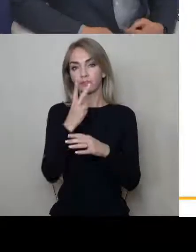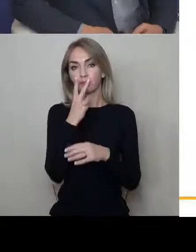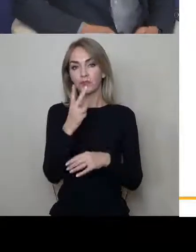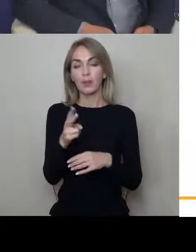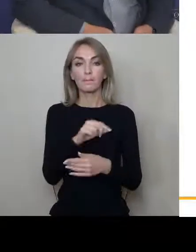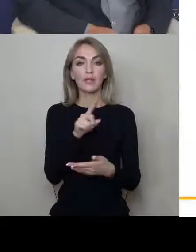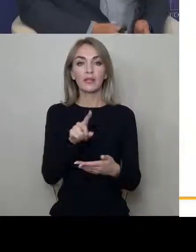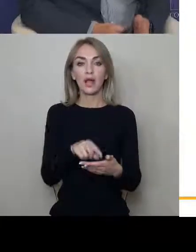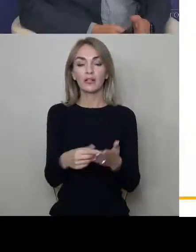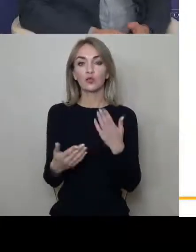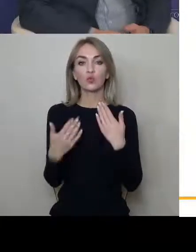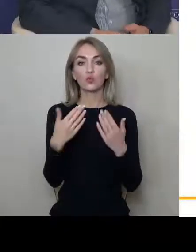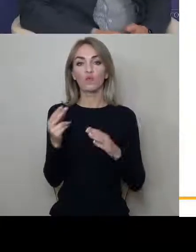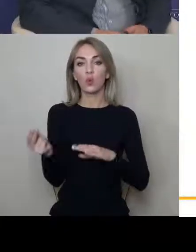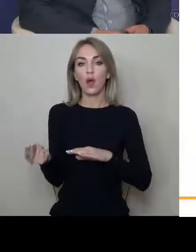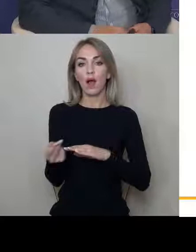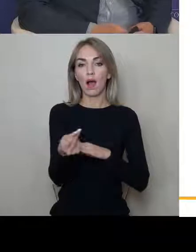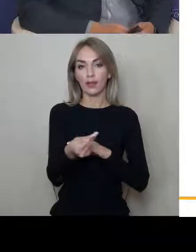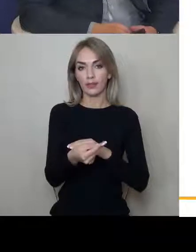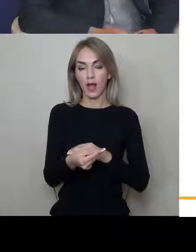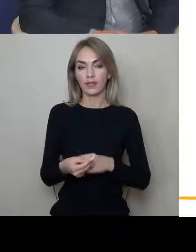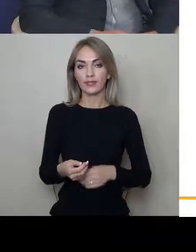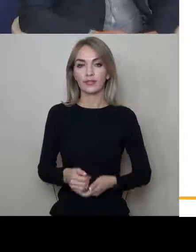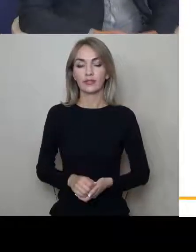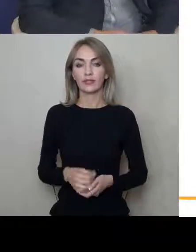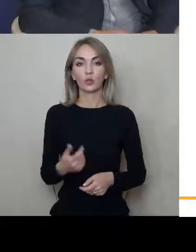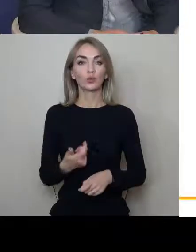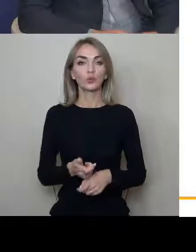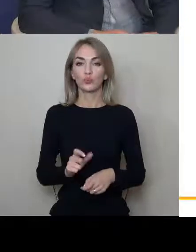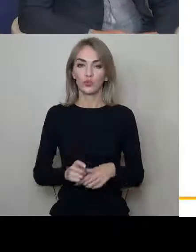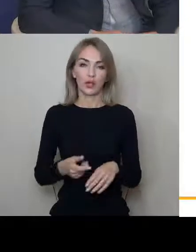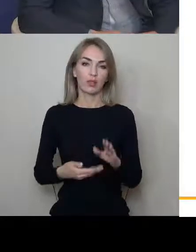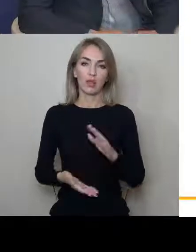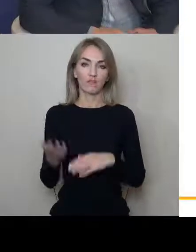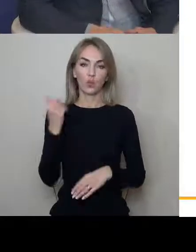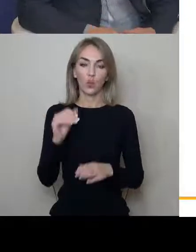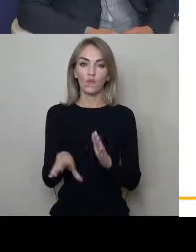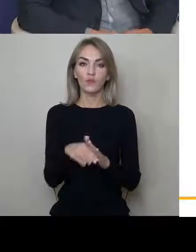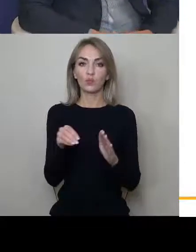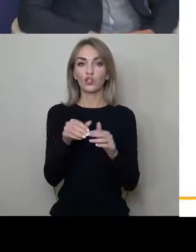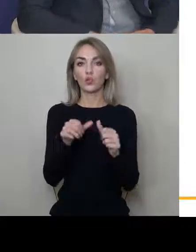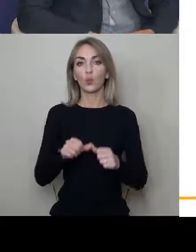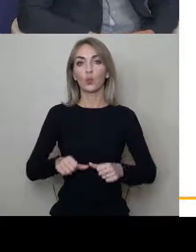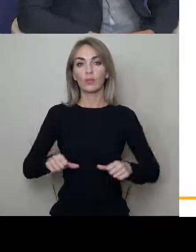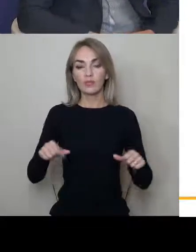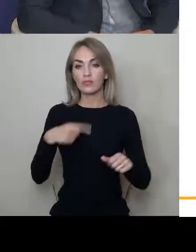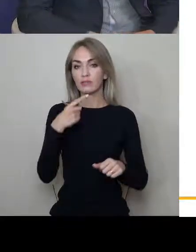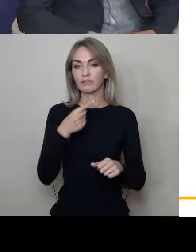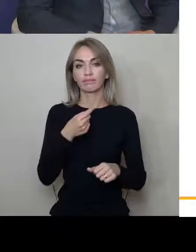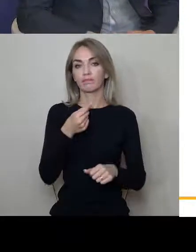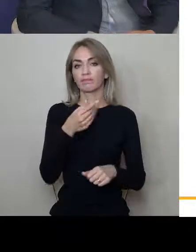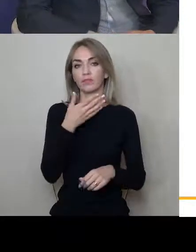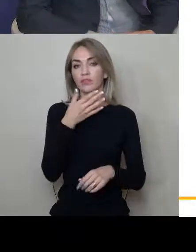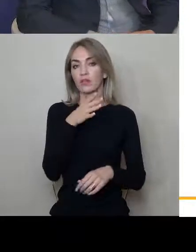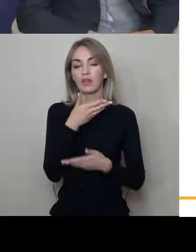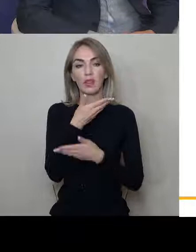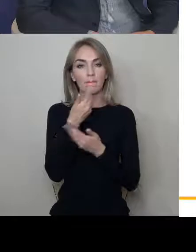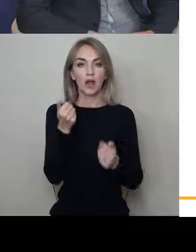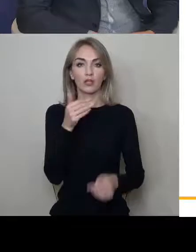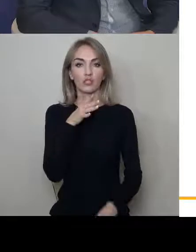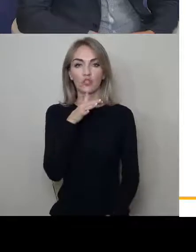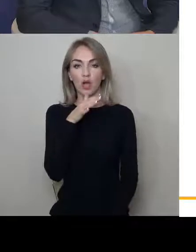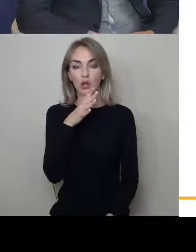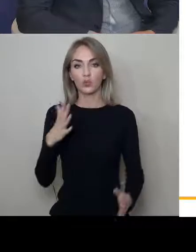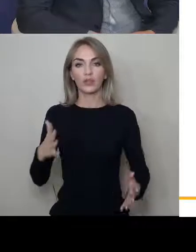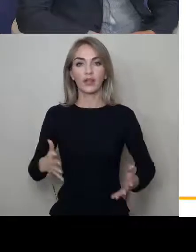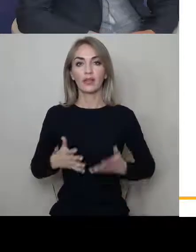slide you see the issues dealing with campaigning. And it was a long time ago when electoral commissions were saying